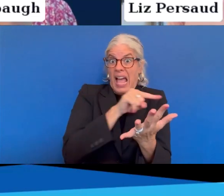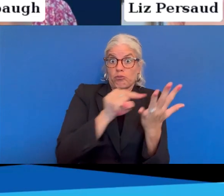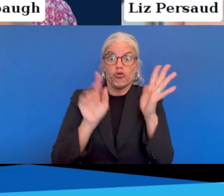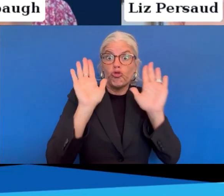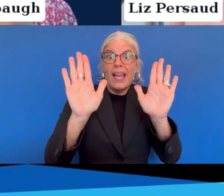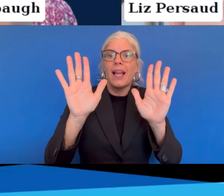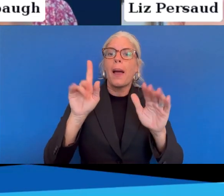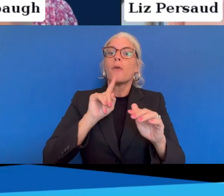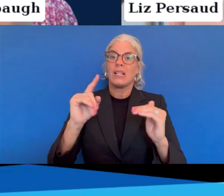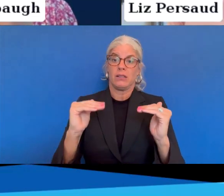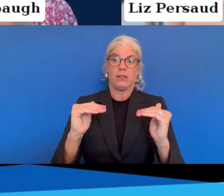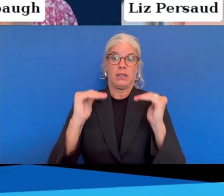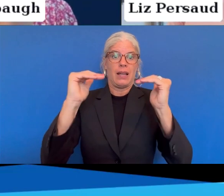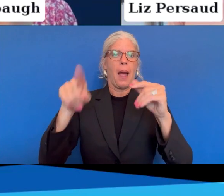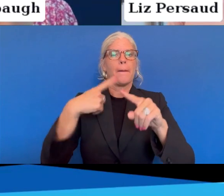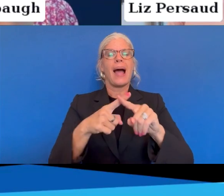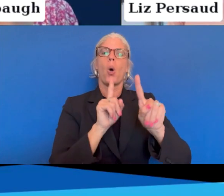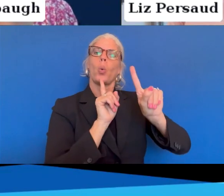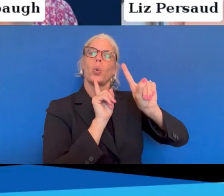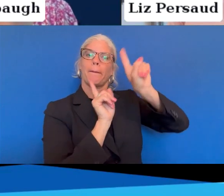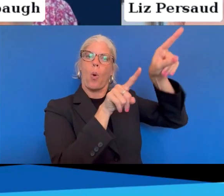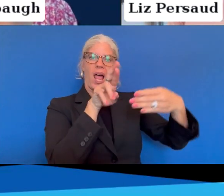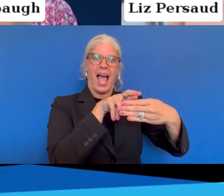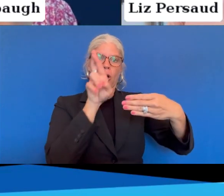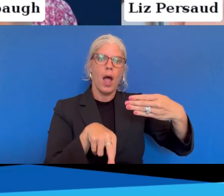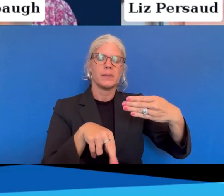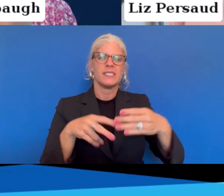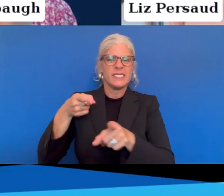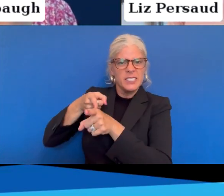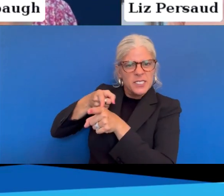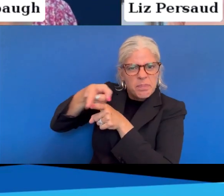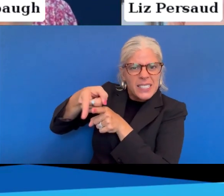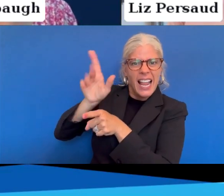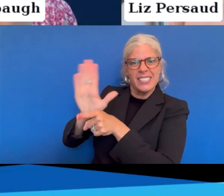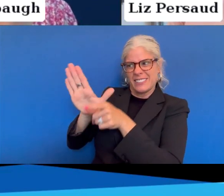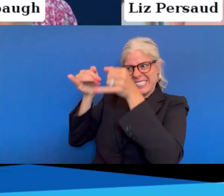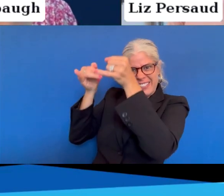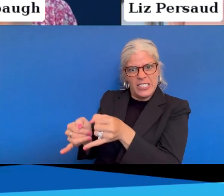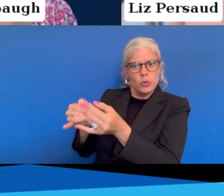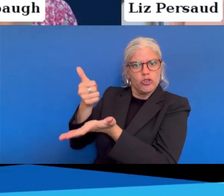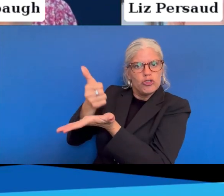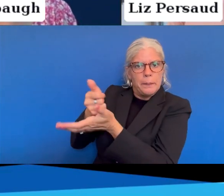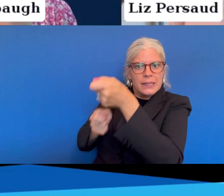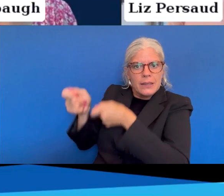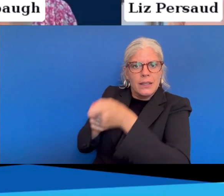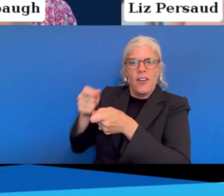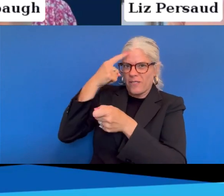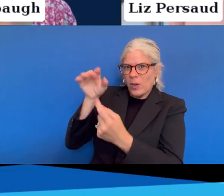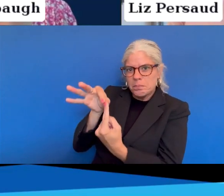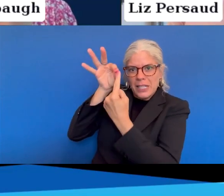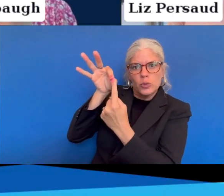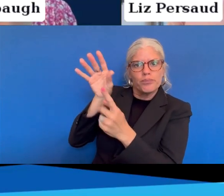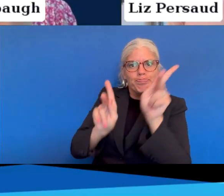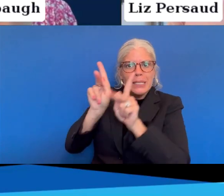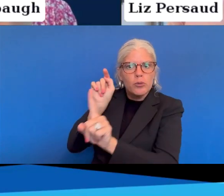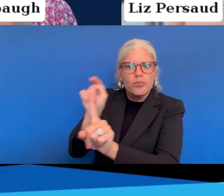about reported outcomes and special individualized treatments for all the unique people,